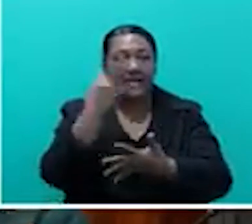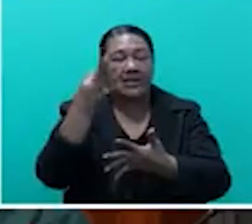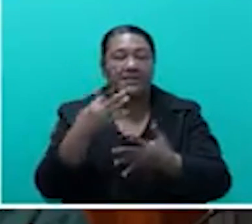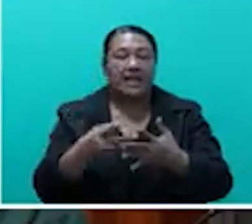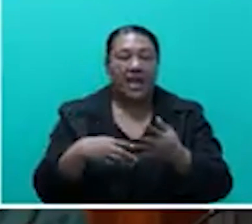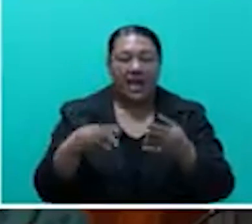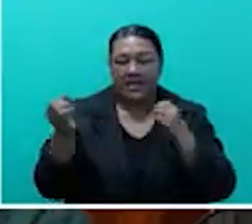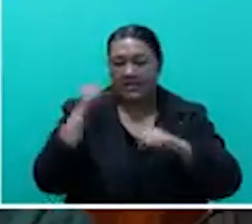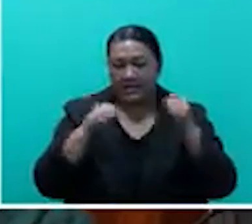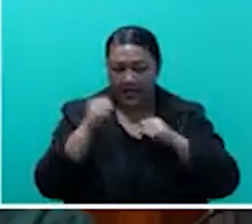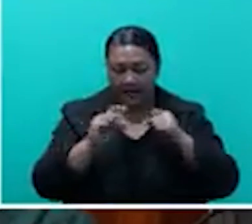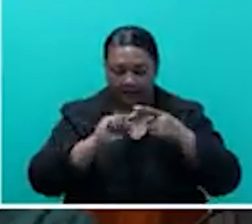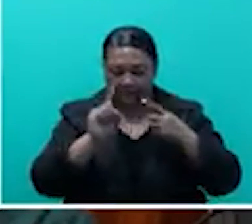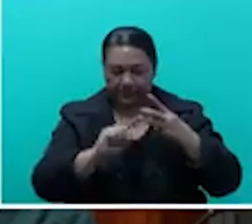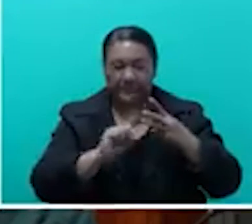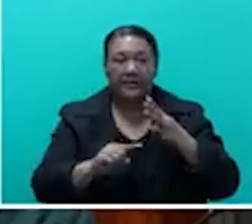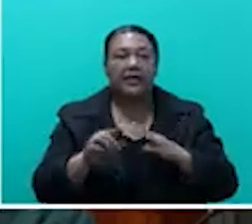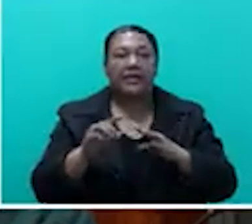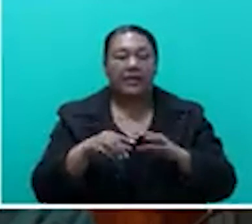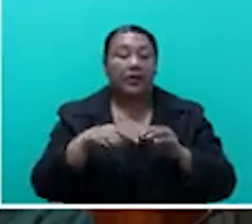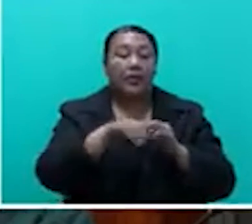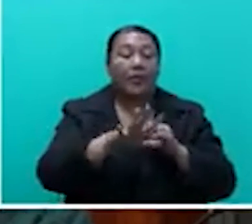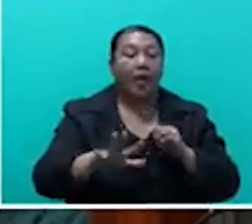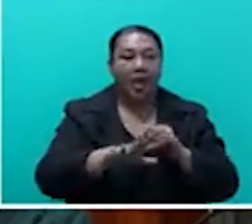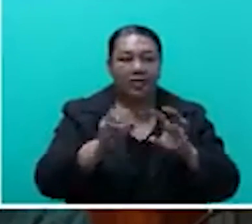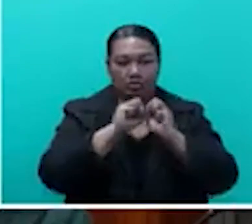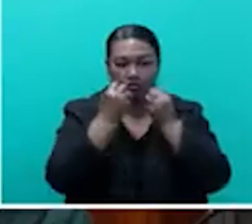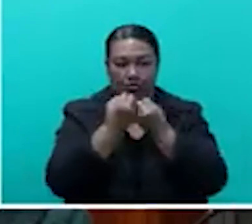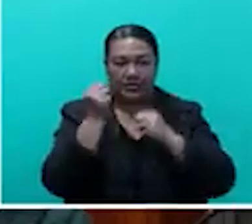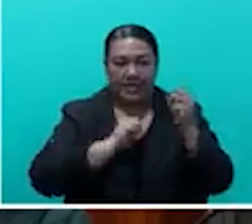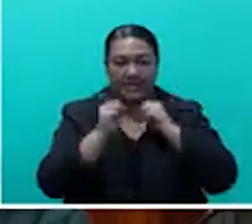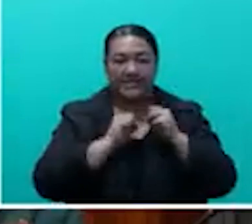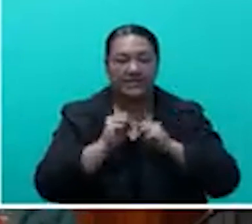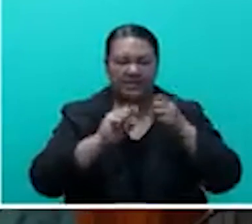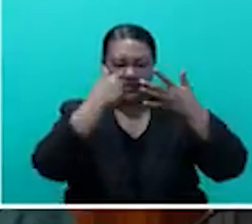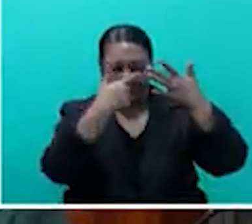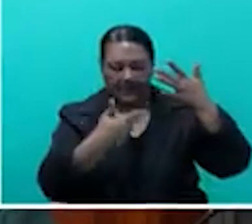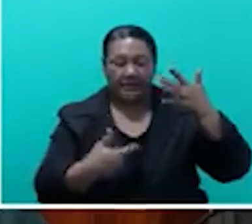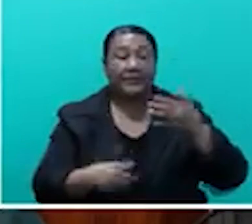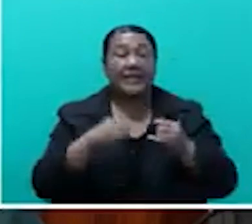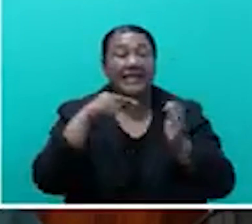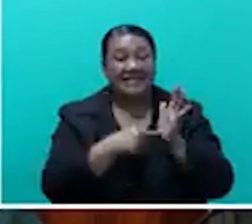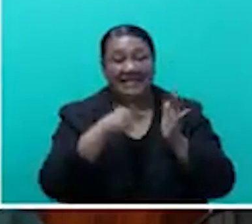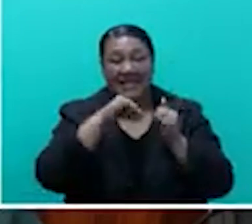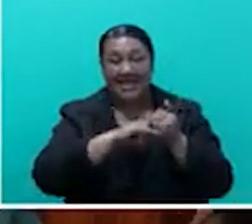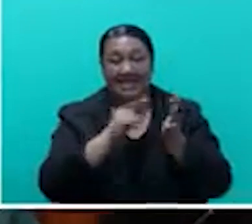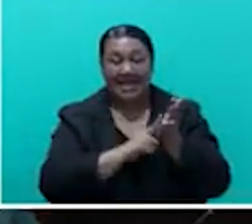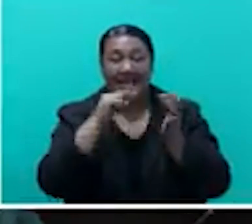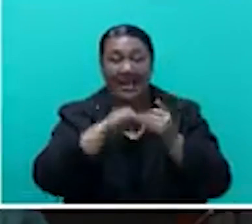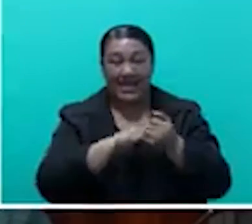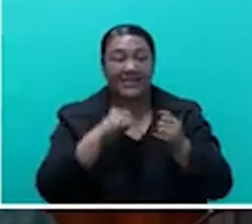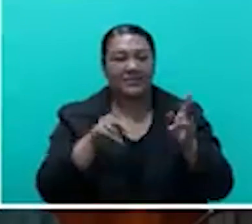science, and in the field of social science. Mr. Speaker, sir, I thank TSLS for brokering partnerships with 4